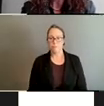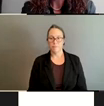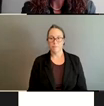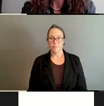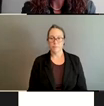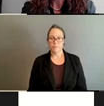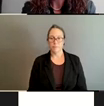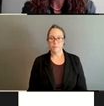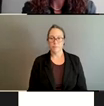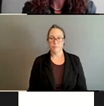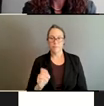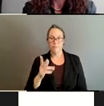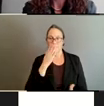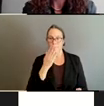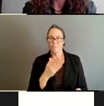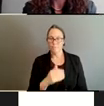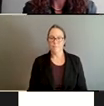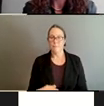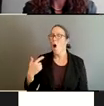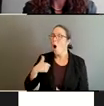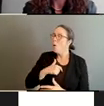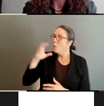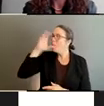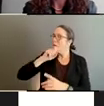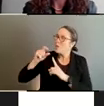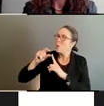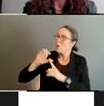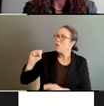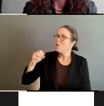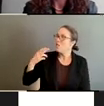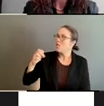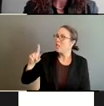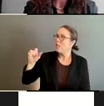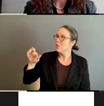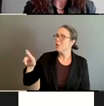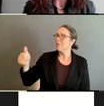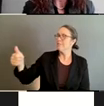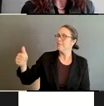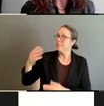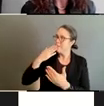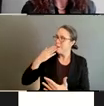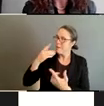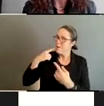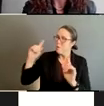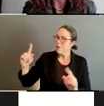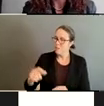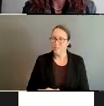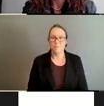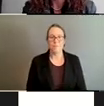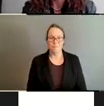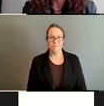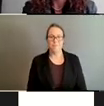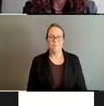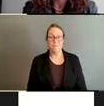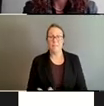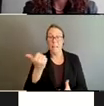All right, thank you. We missed the shelter word earlier is what somebody was saying. Perfect, I'm glad it worked for you, Jackie. Any